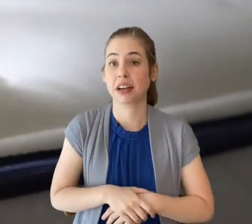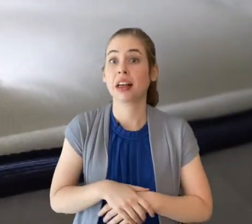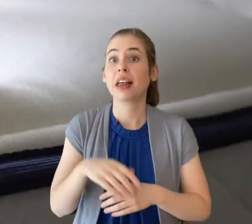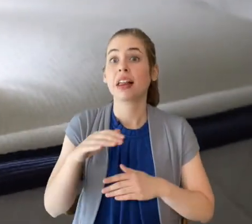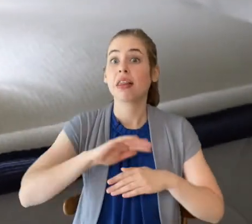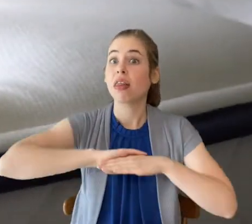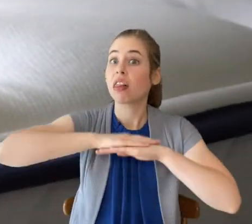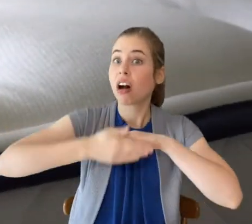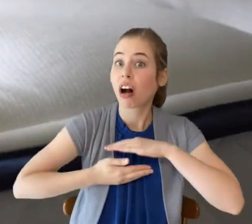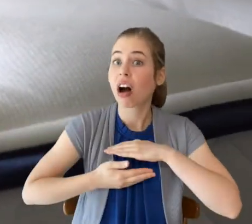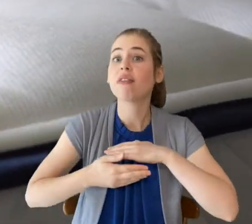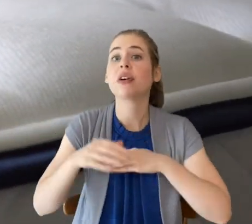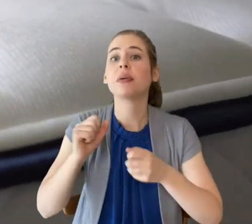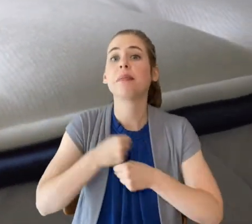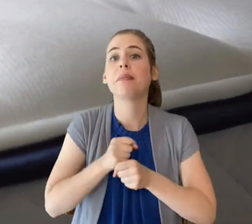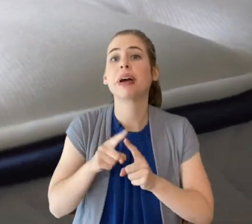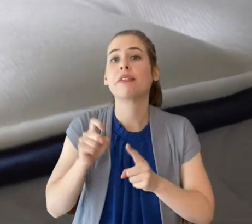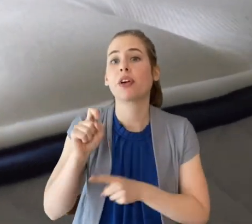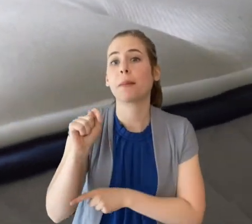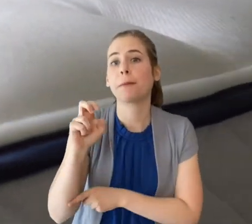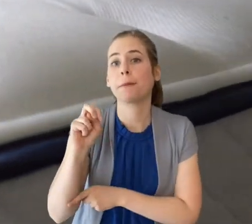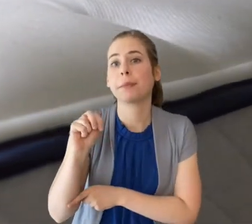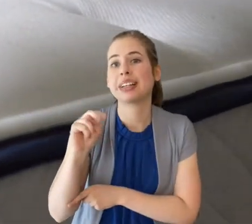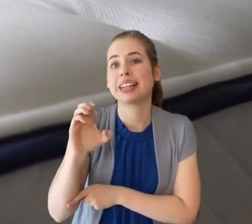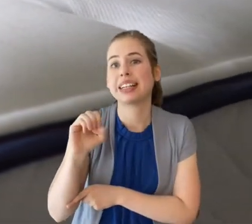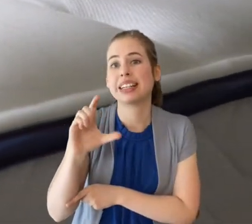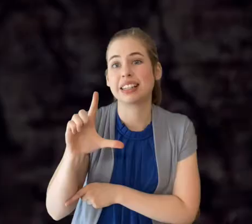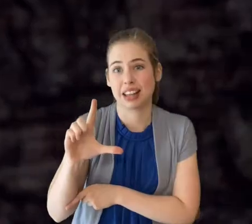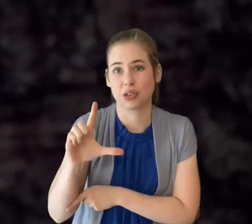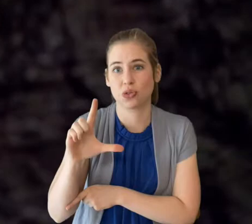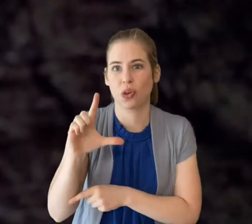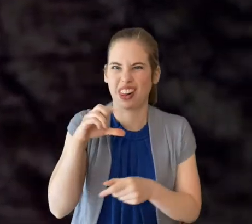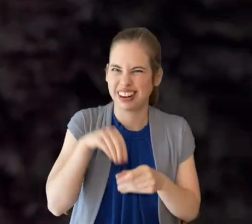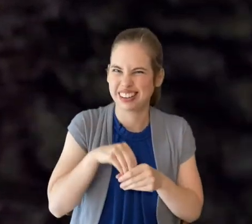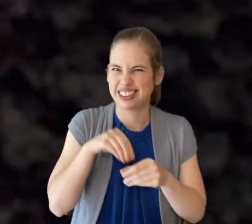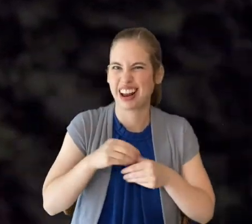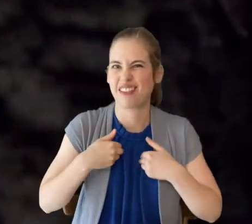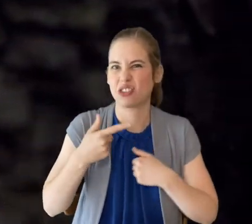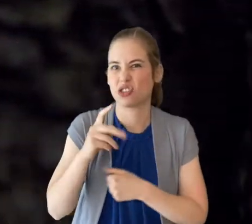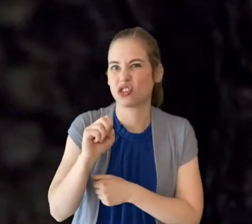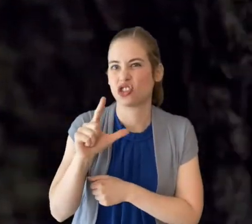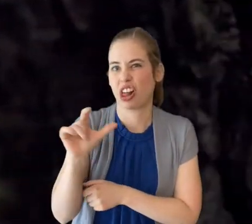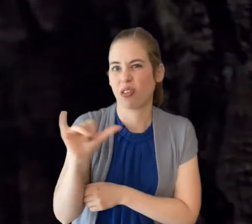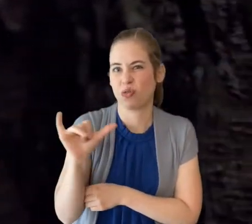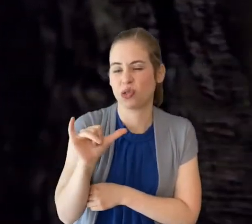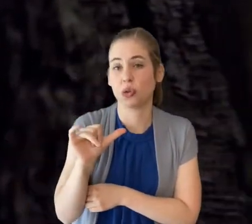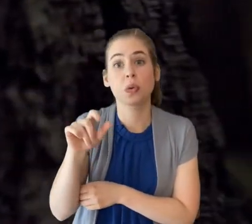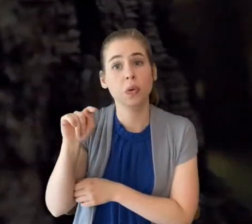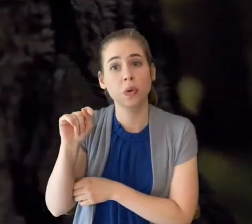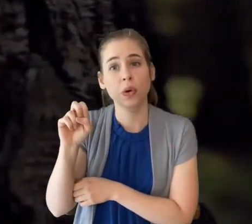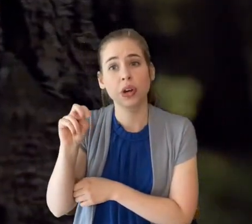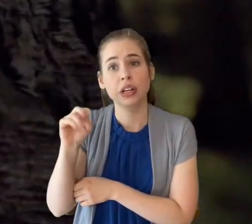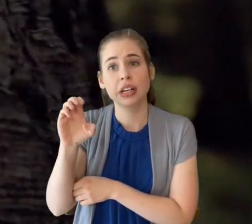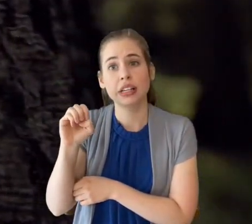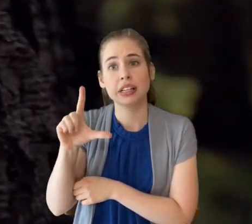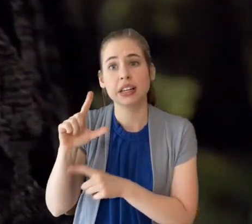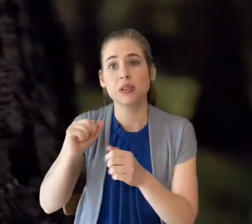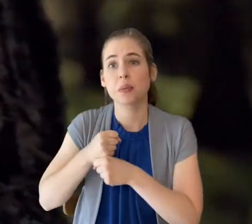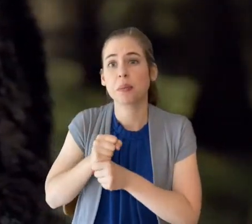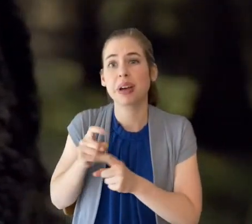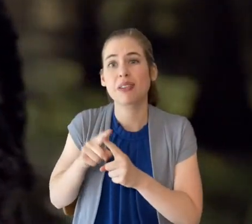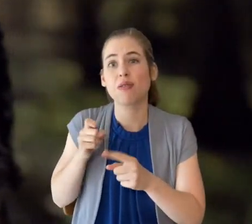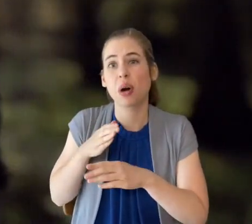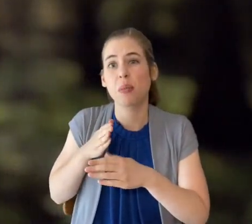tensile mattress cover and gel-infused foam layers on top. Tensile is made from sustainably sourced wood by